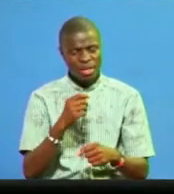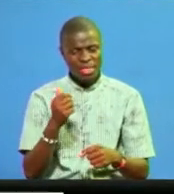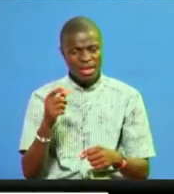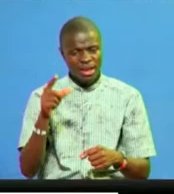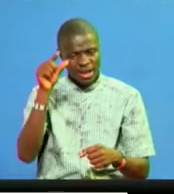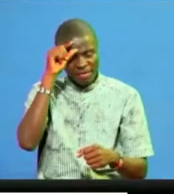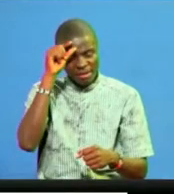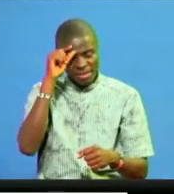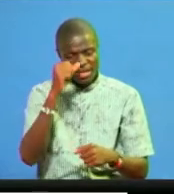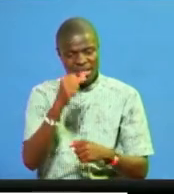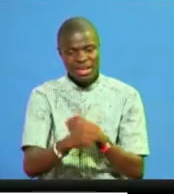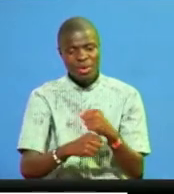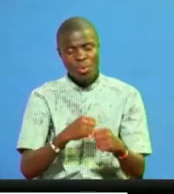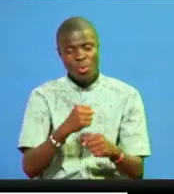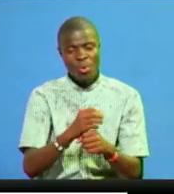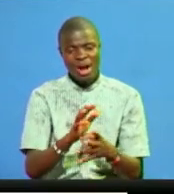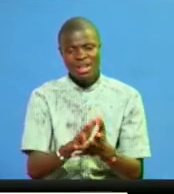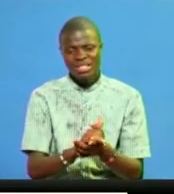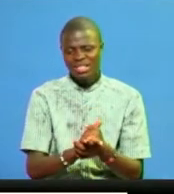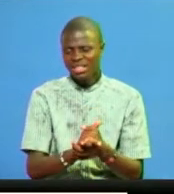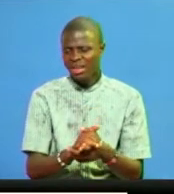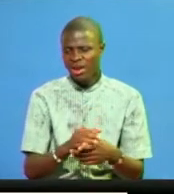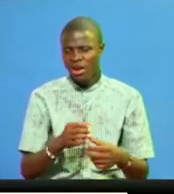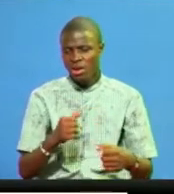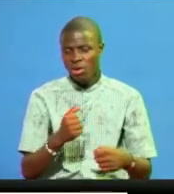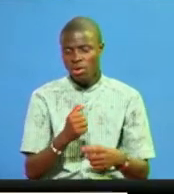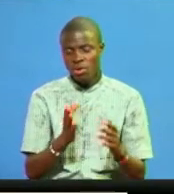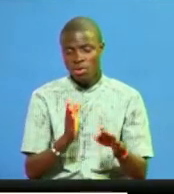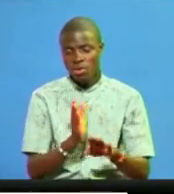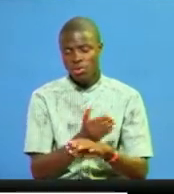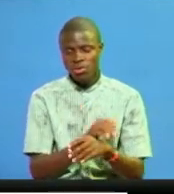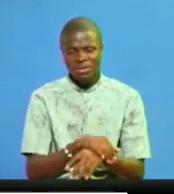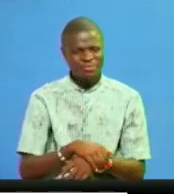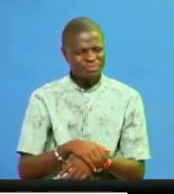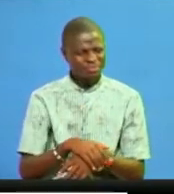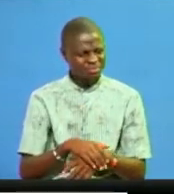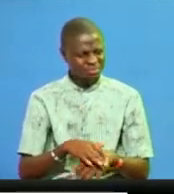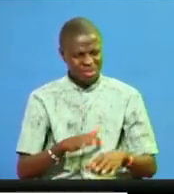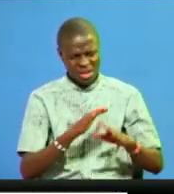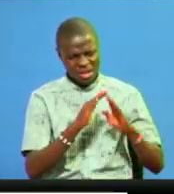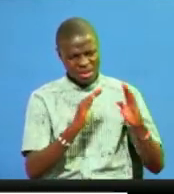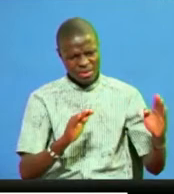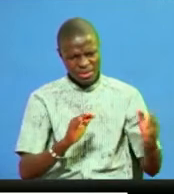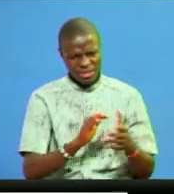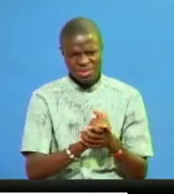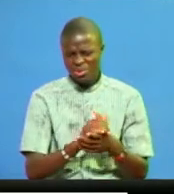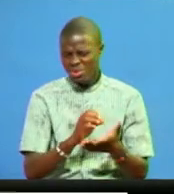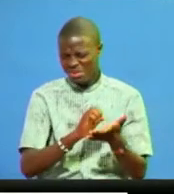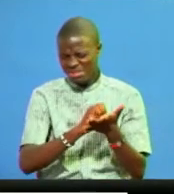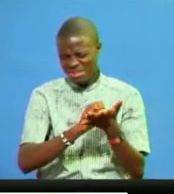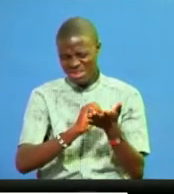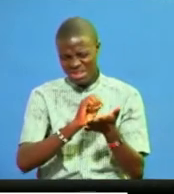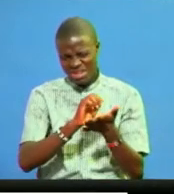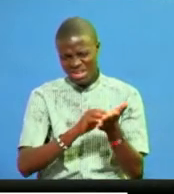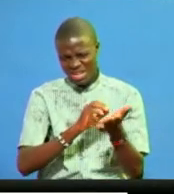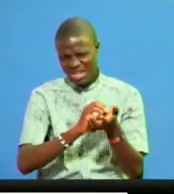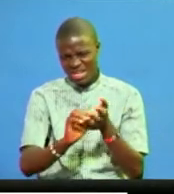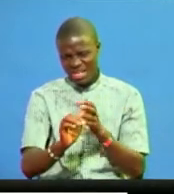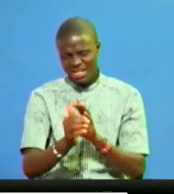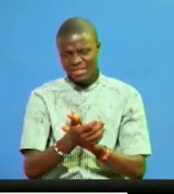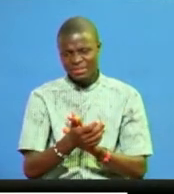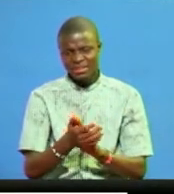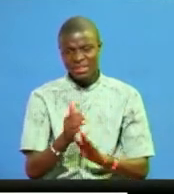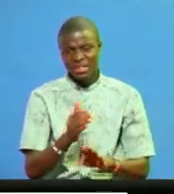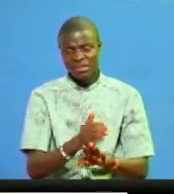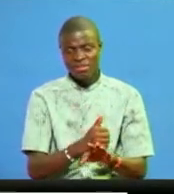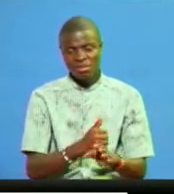on Nandi Senator Samson Cherargei, who aims to amend the Estate Duty Act by deleting the tax exemption provision for the estate of